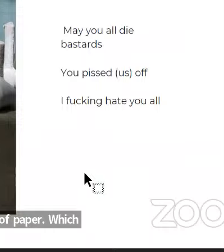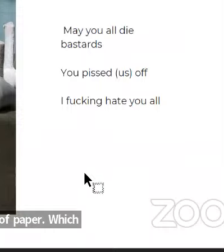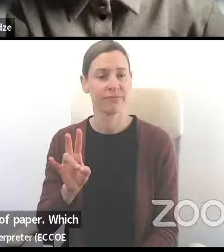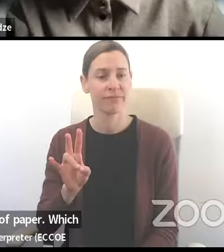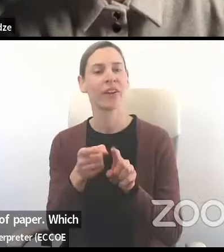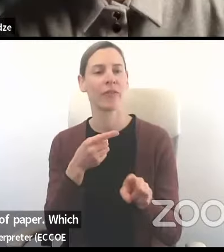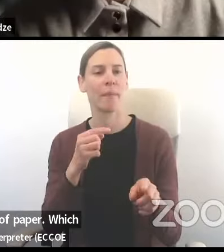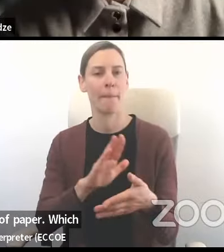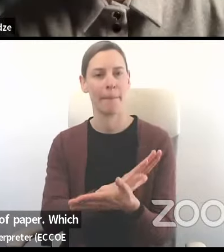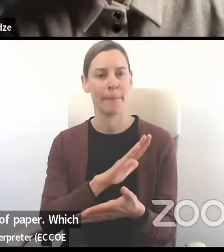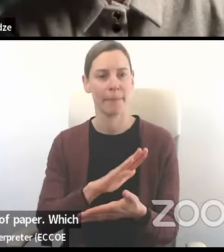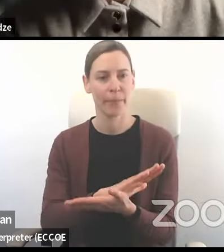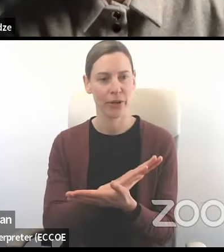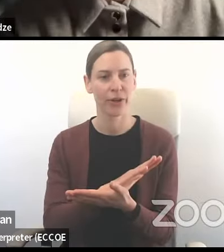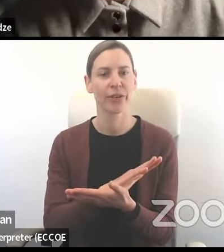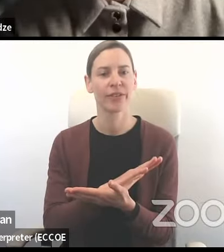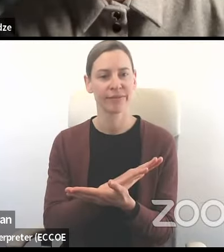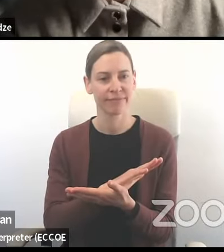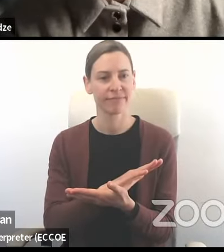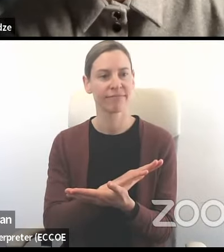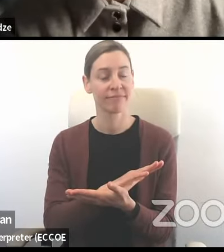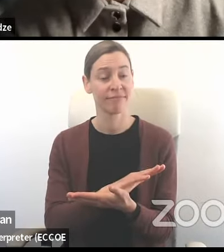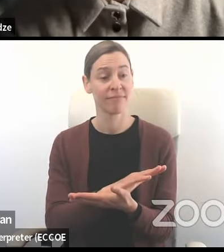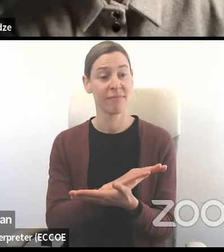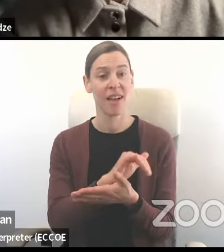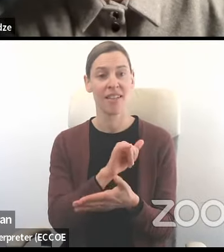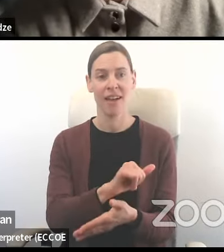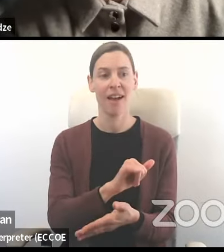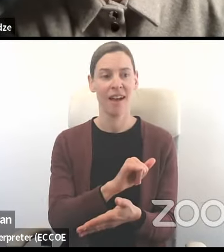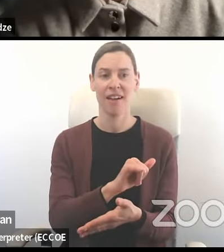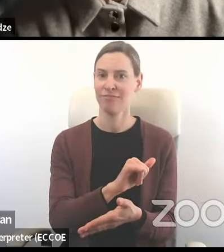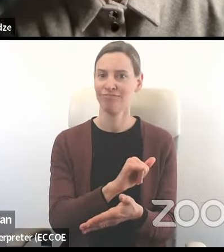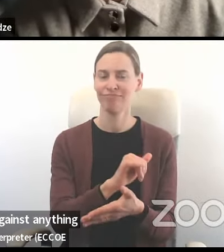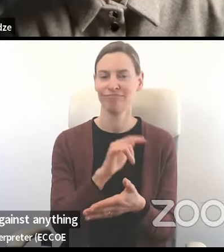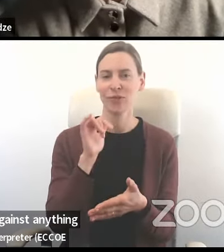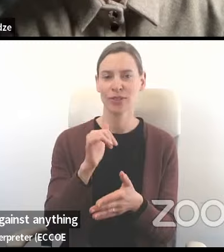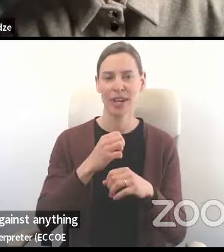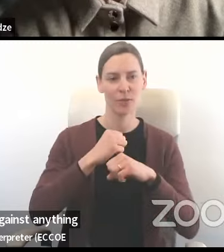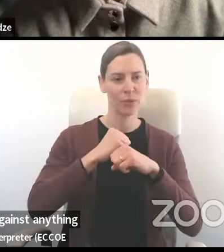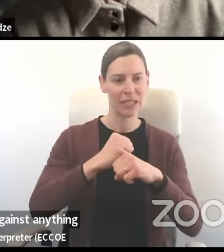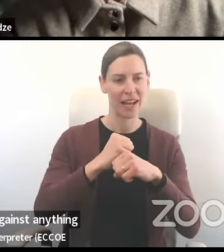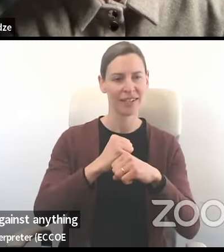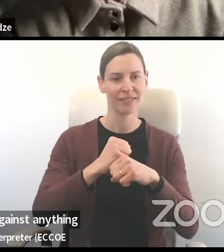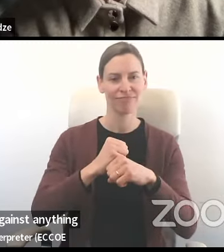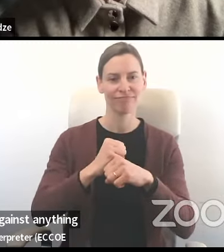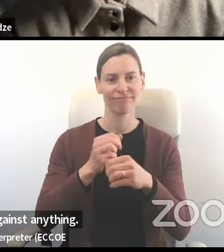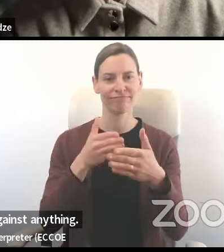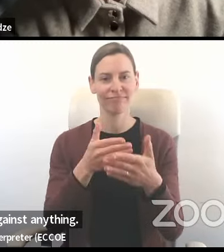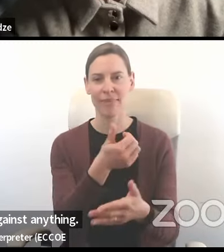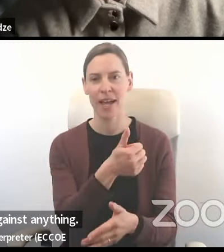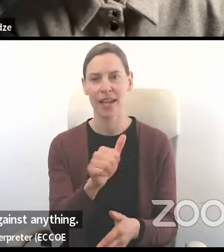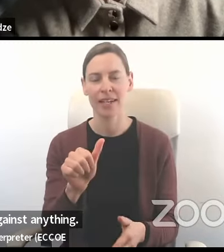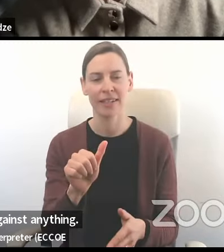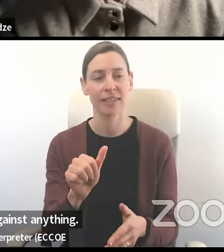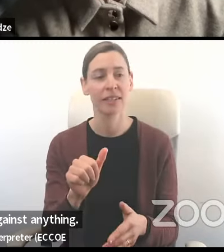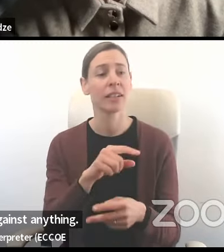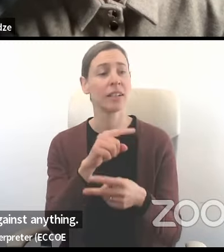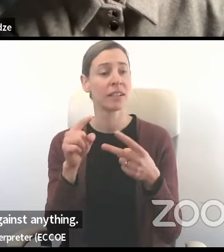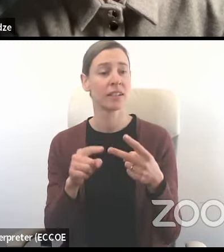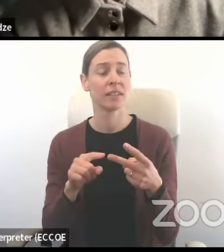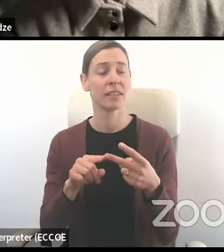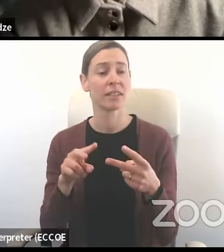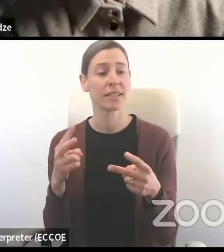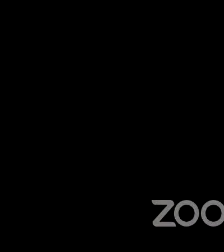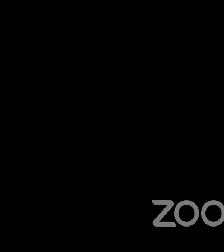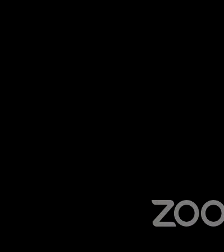can protect against anything. And the second work presented